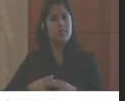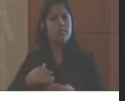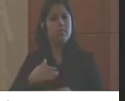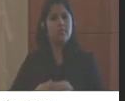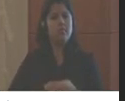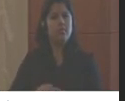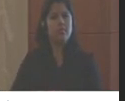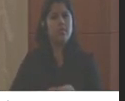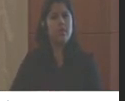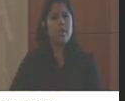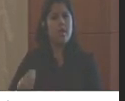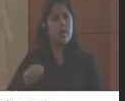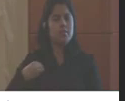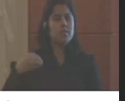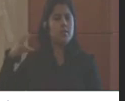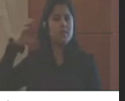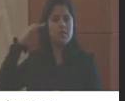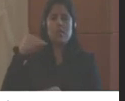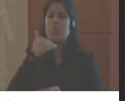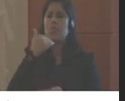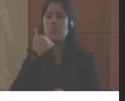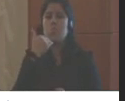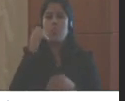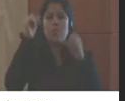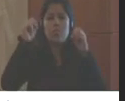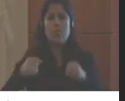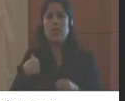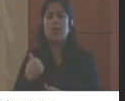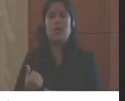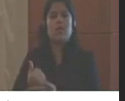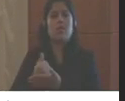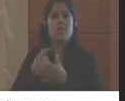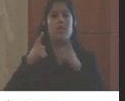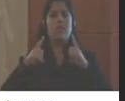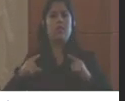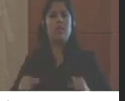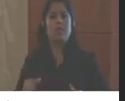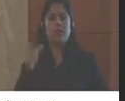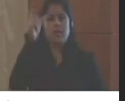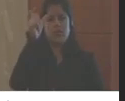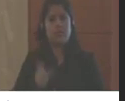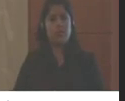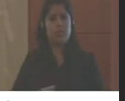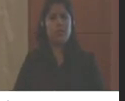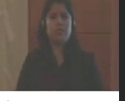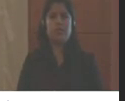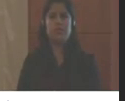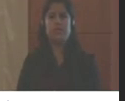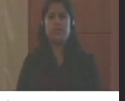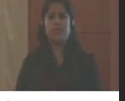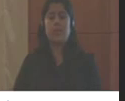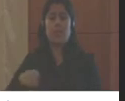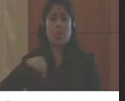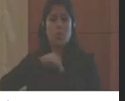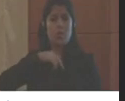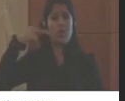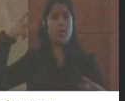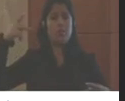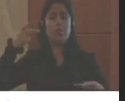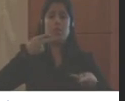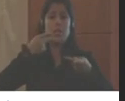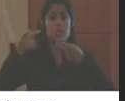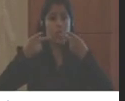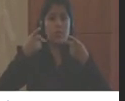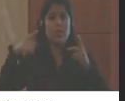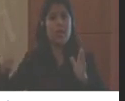can begin warning procedures or specific operations that will safeguard lives. Our